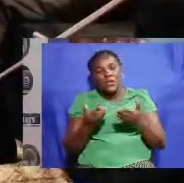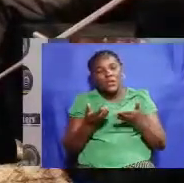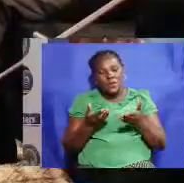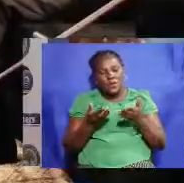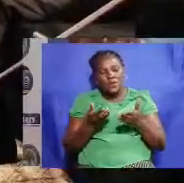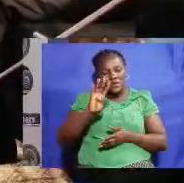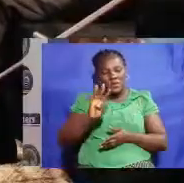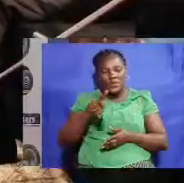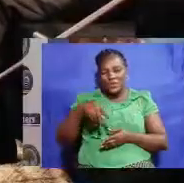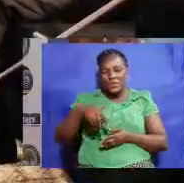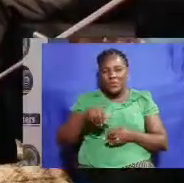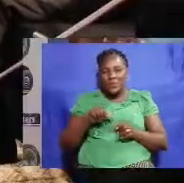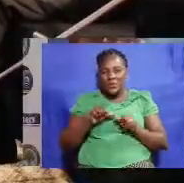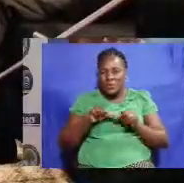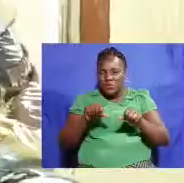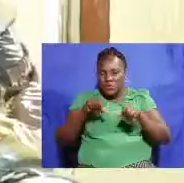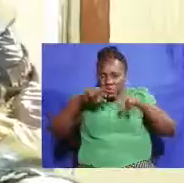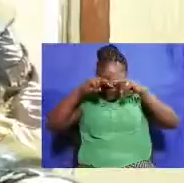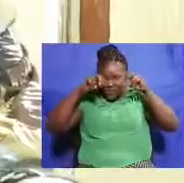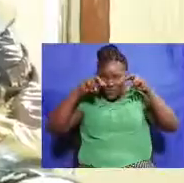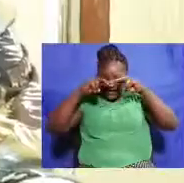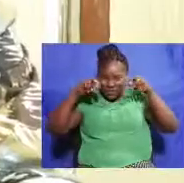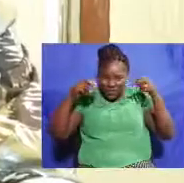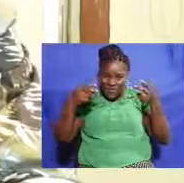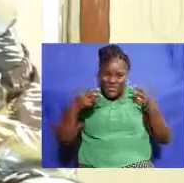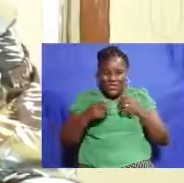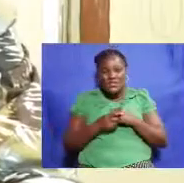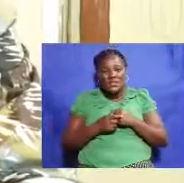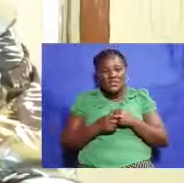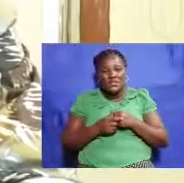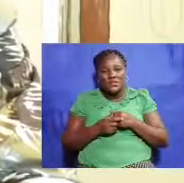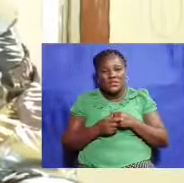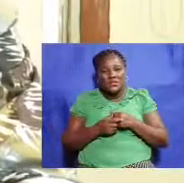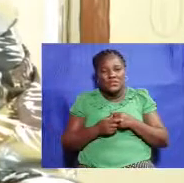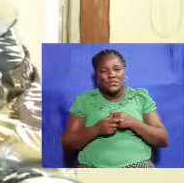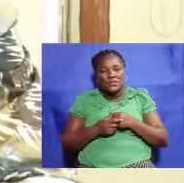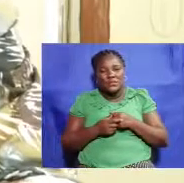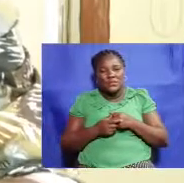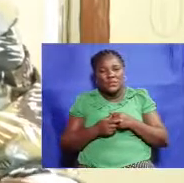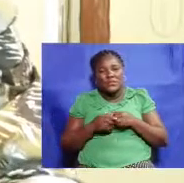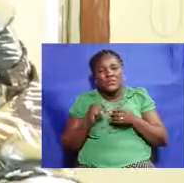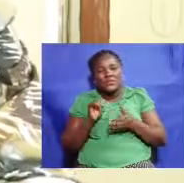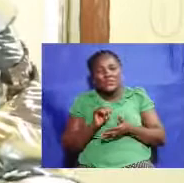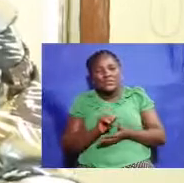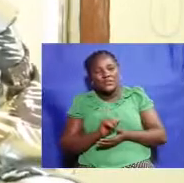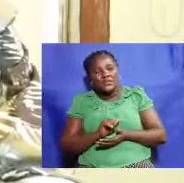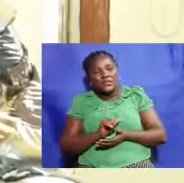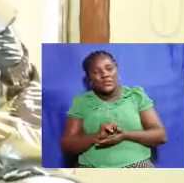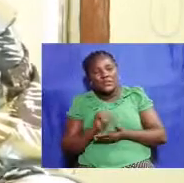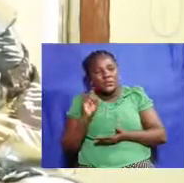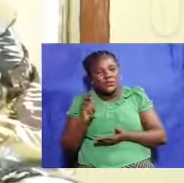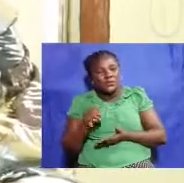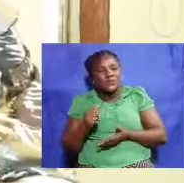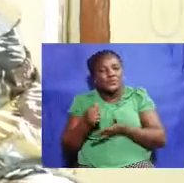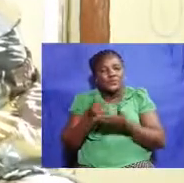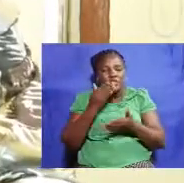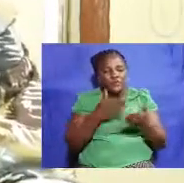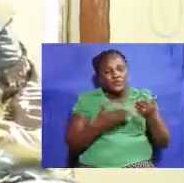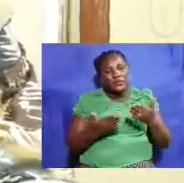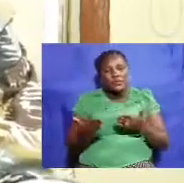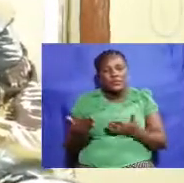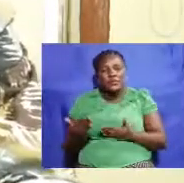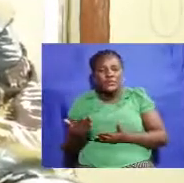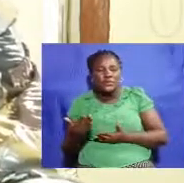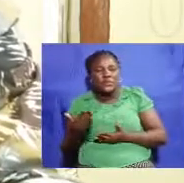their research and develop research-based information that would unravel some of the things that are hidden